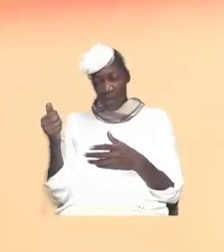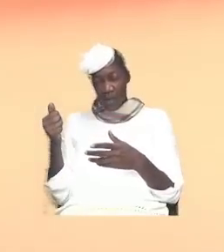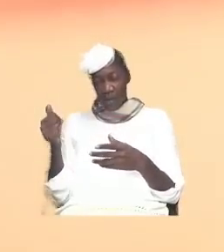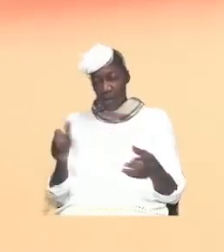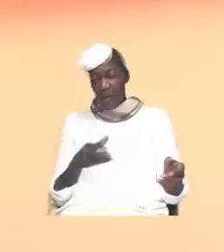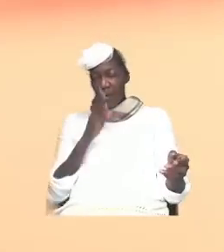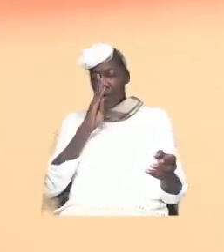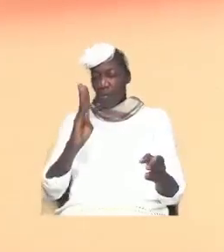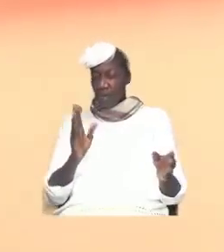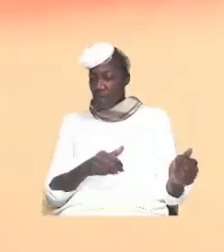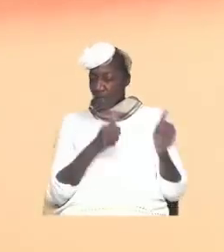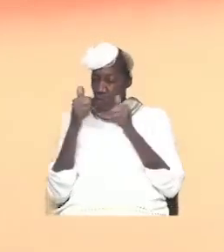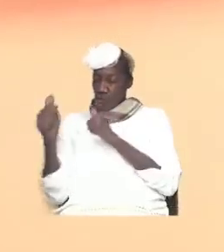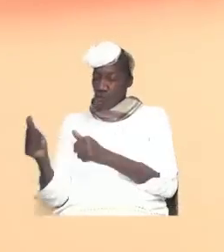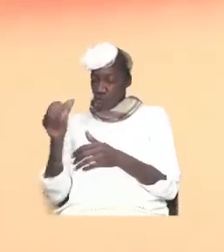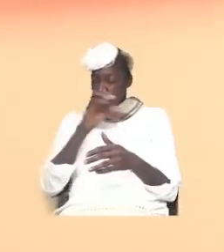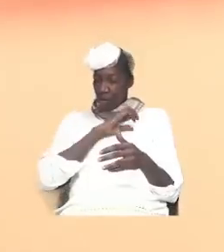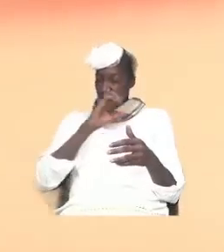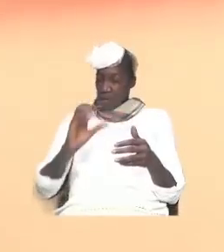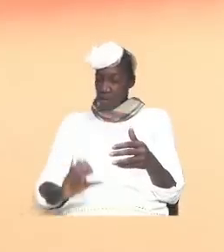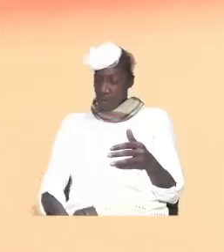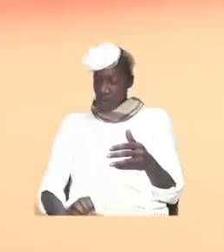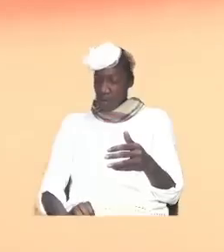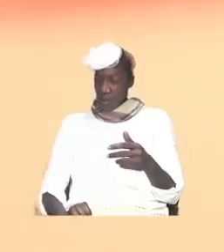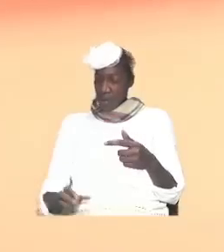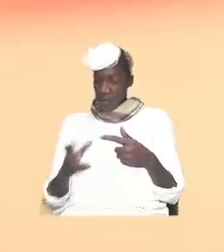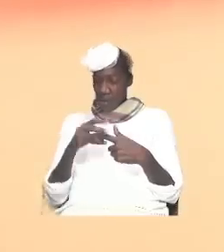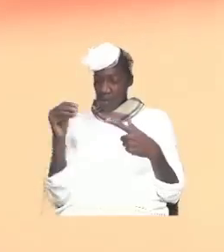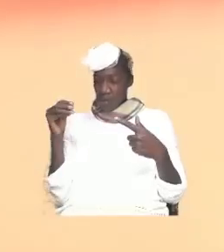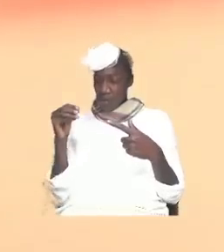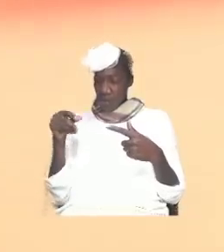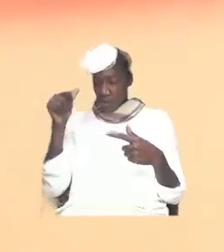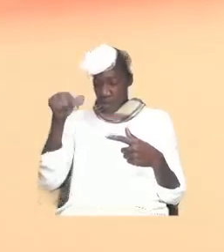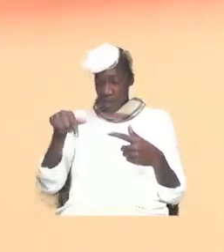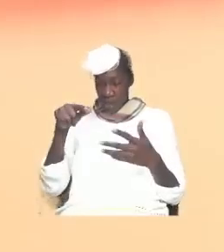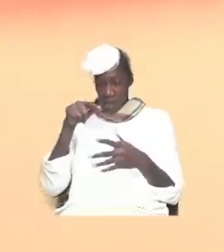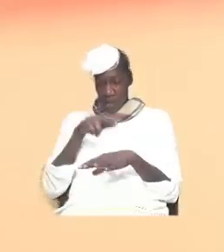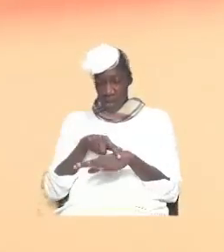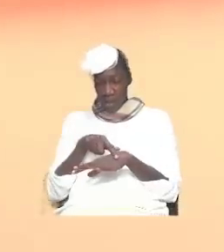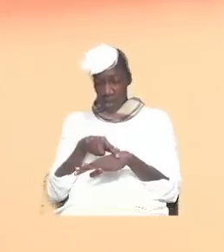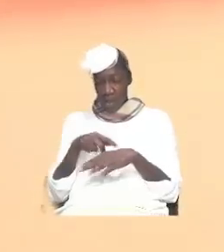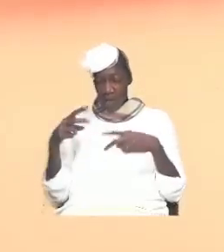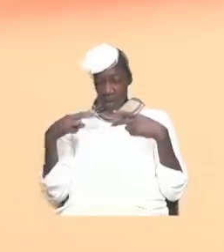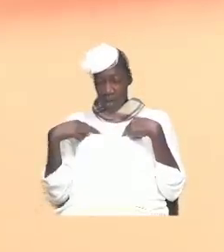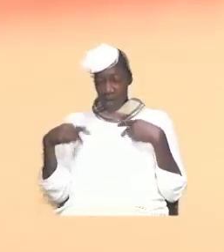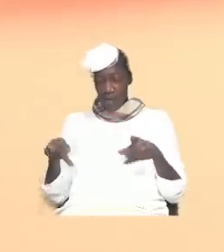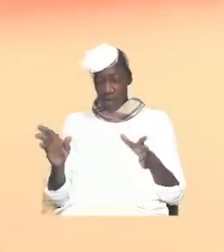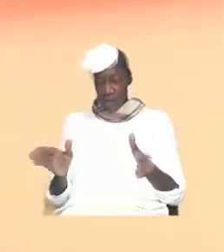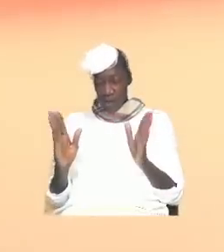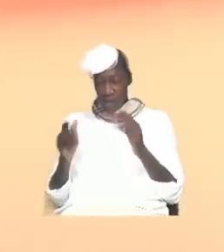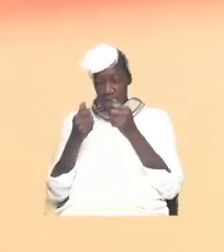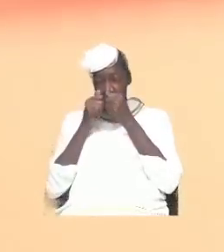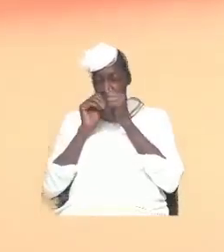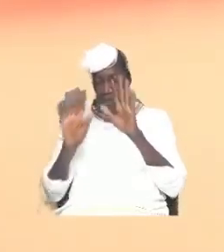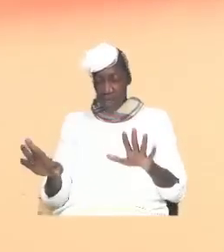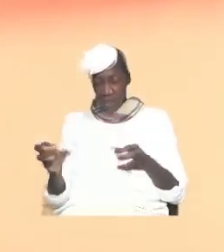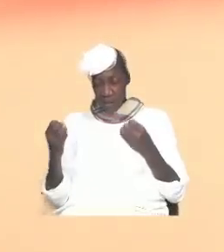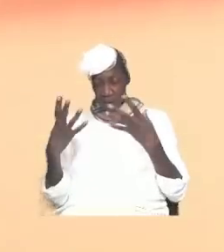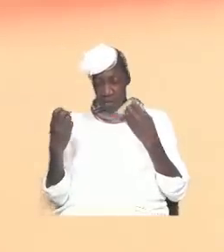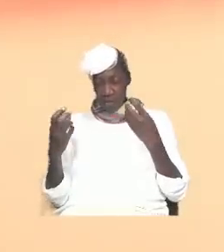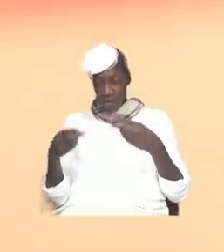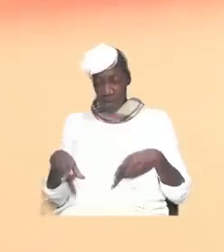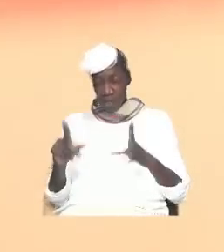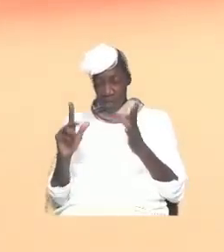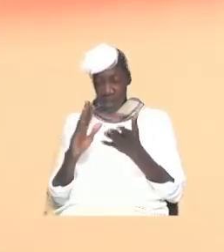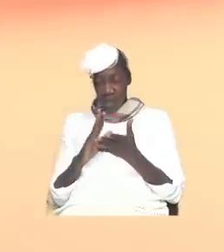strong Christians, especially in these times. Have your own way. Bless abundantly. Let your name